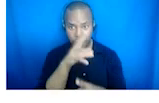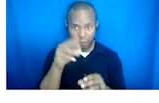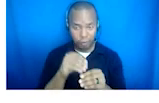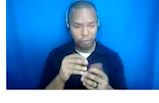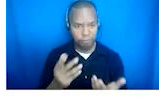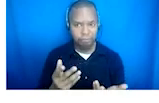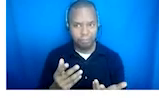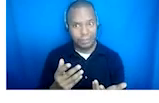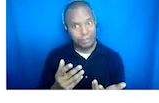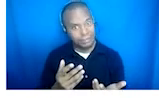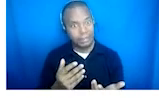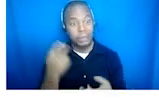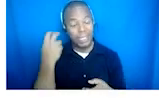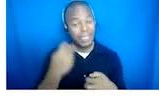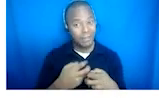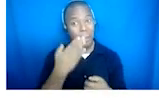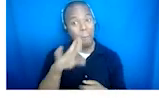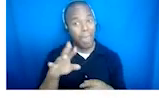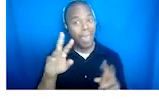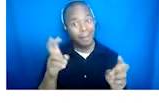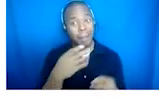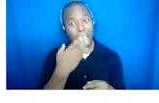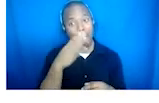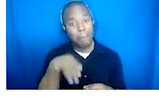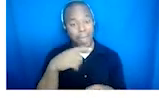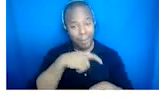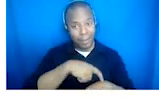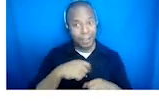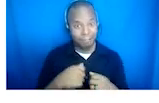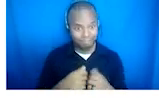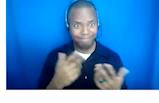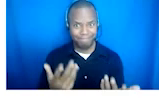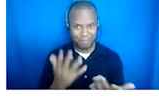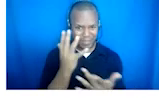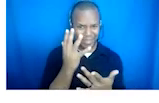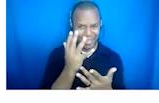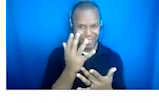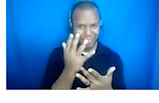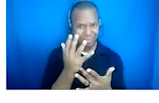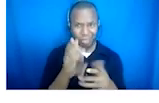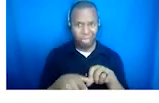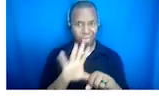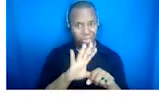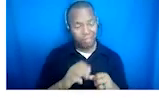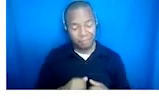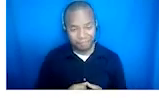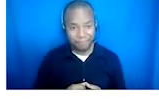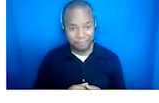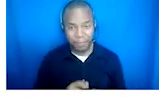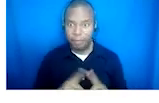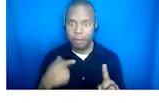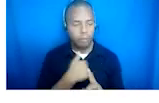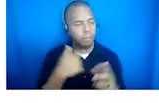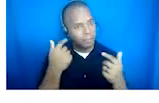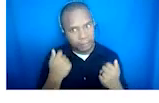it was bad time. It was a bad time back then. Talk about technology not working, but we gave it a valiant